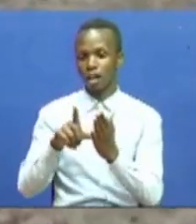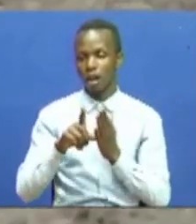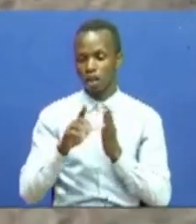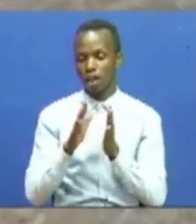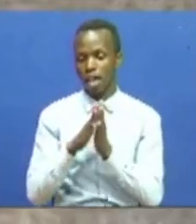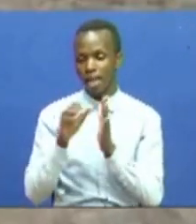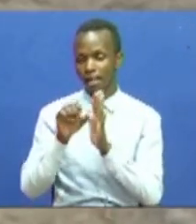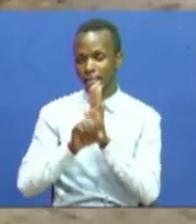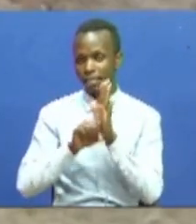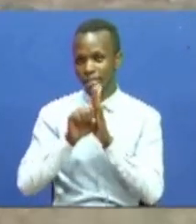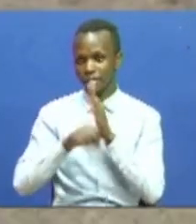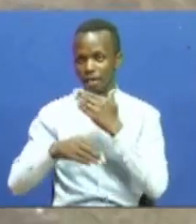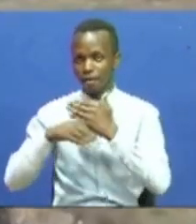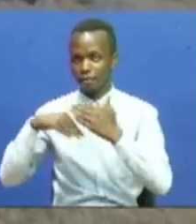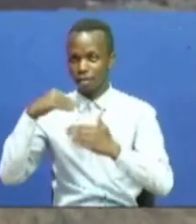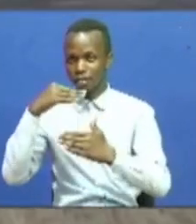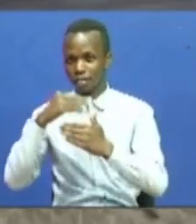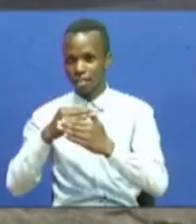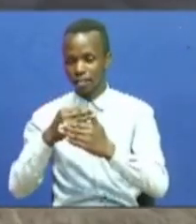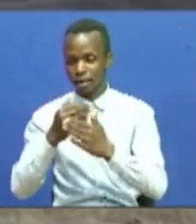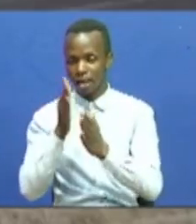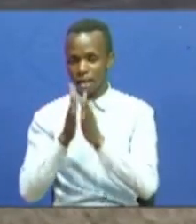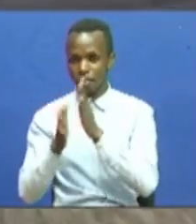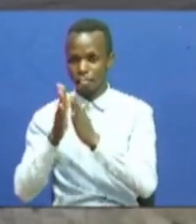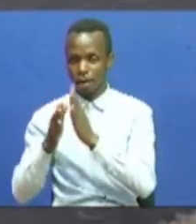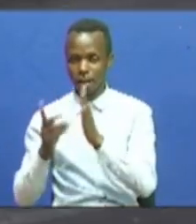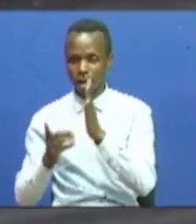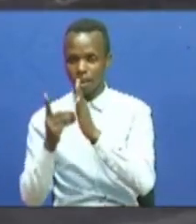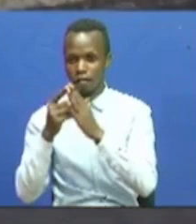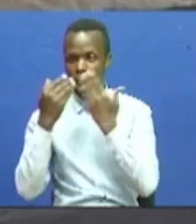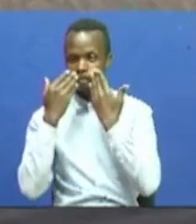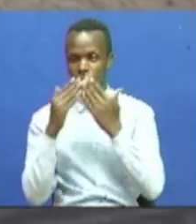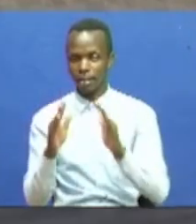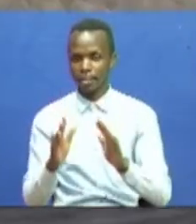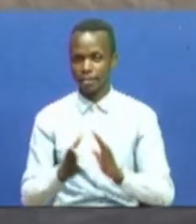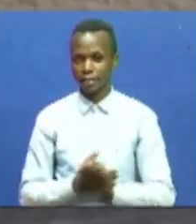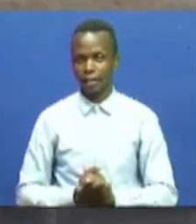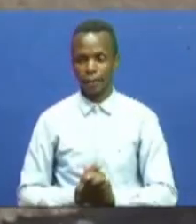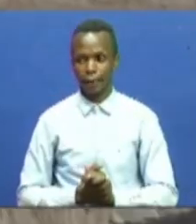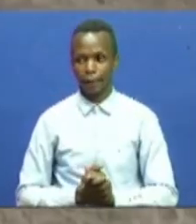planning infrastructure and financing plans. Hillary Kabila, GBS News.